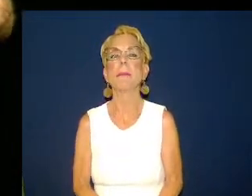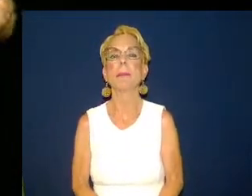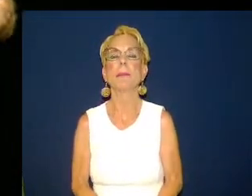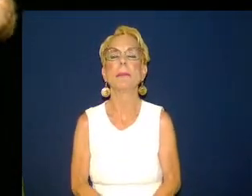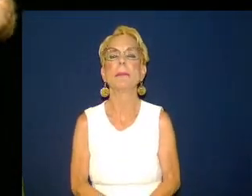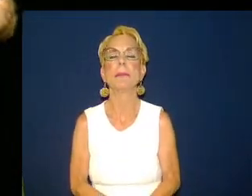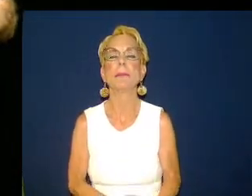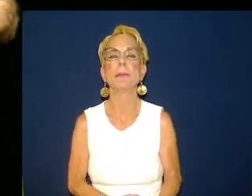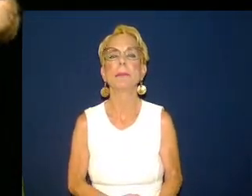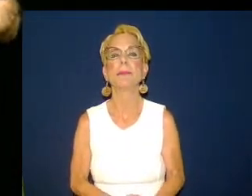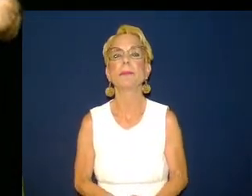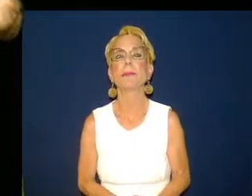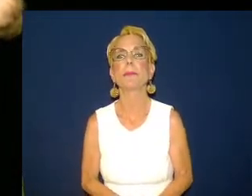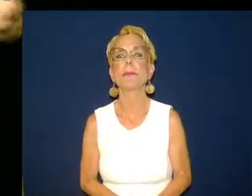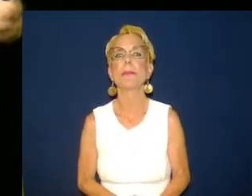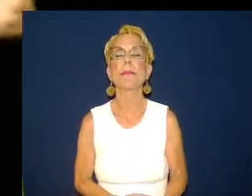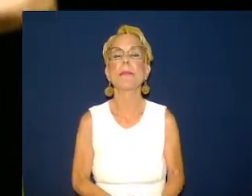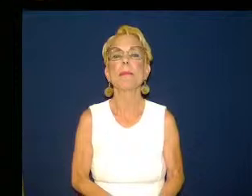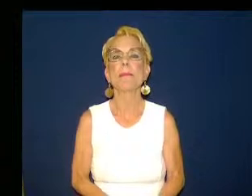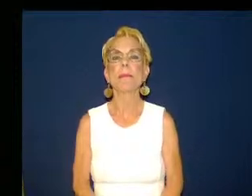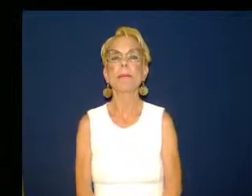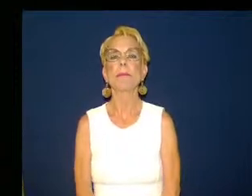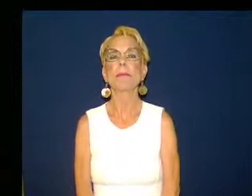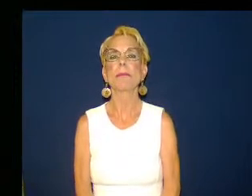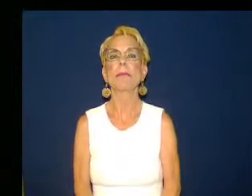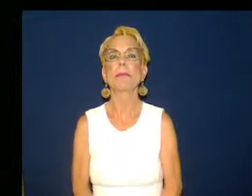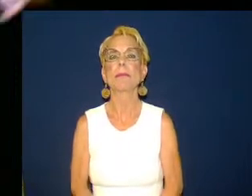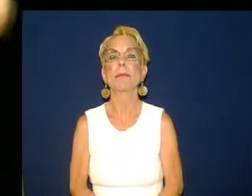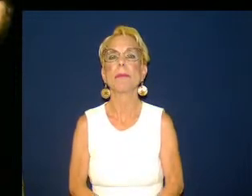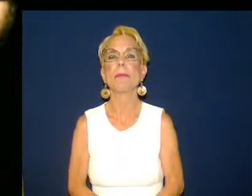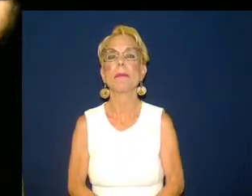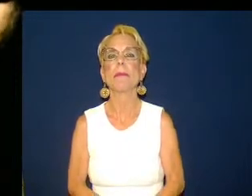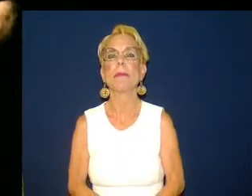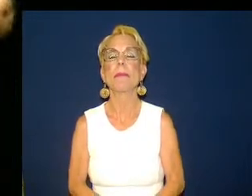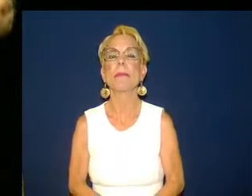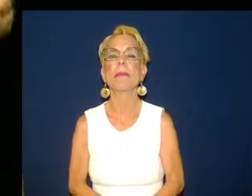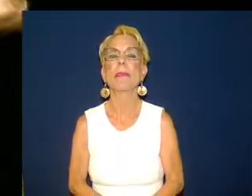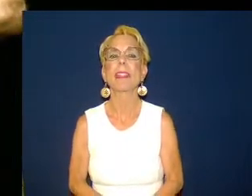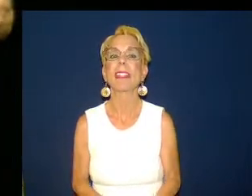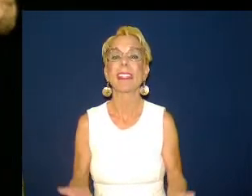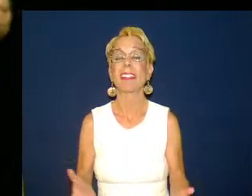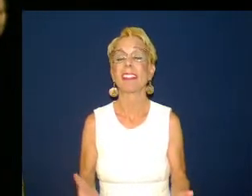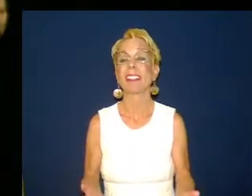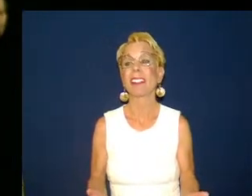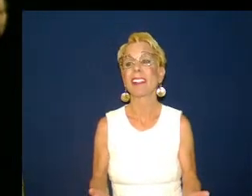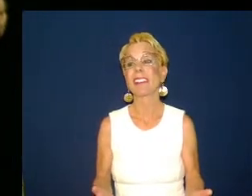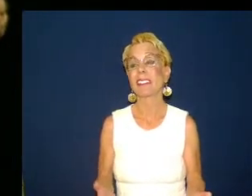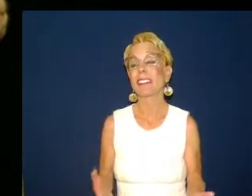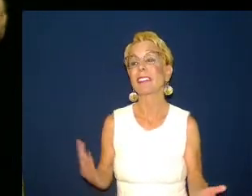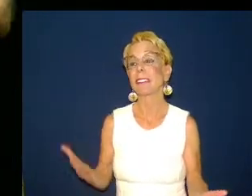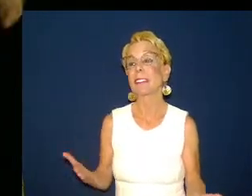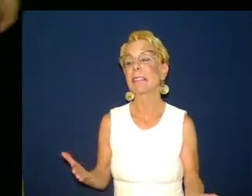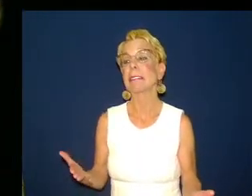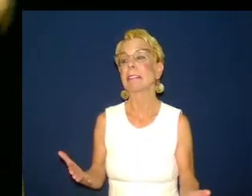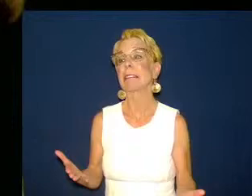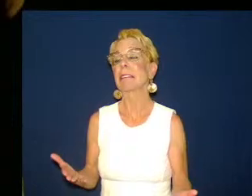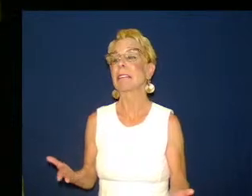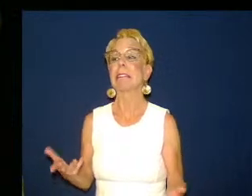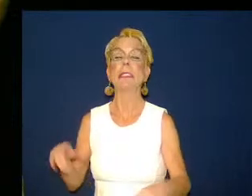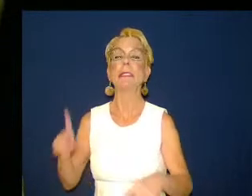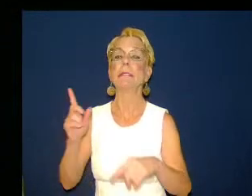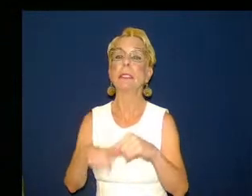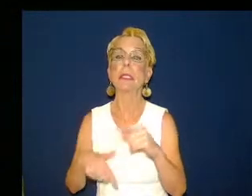here. And I'm not about to say yet that you're not going to make it to heaven. I'm just going to say you're going to have a pretty hard time getting there. The only way that we're going to